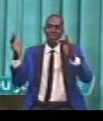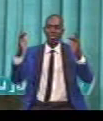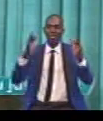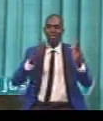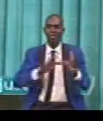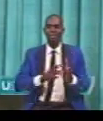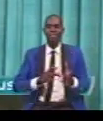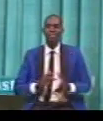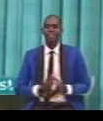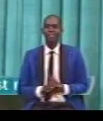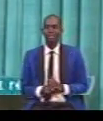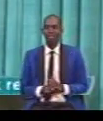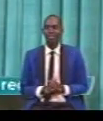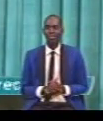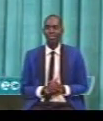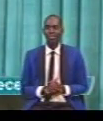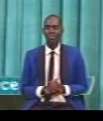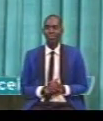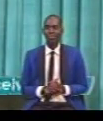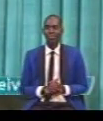Jesus.